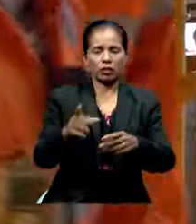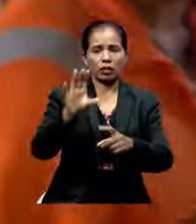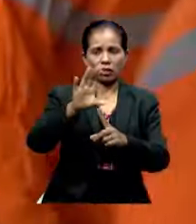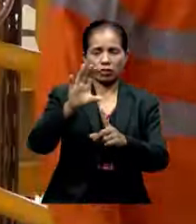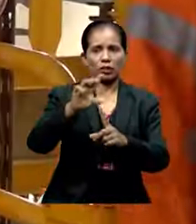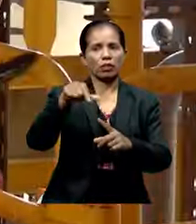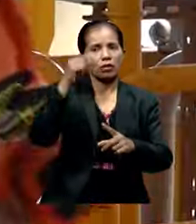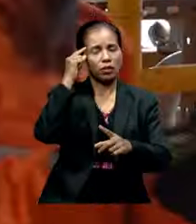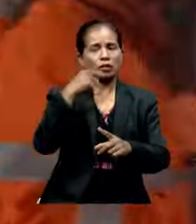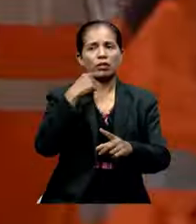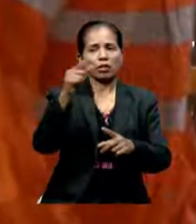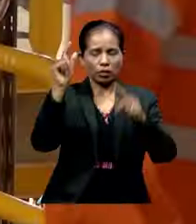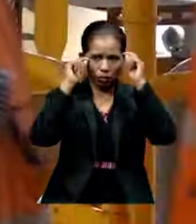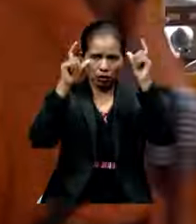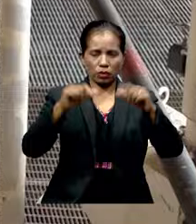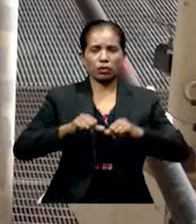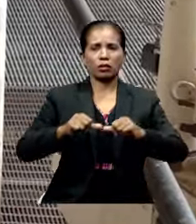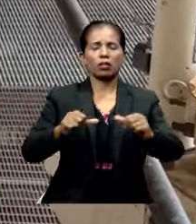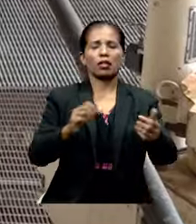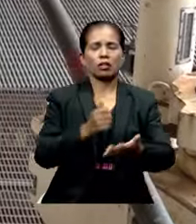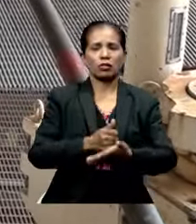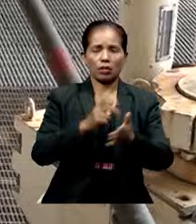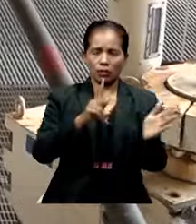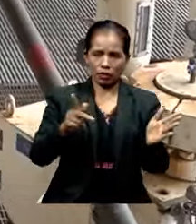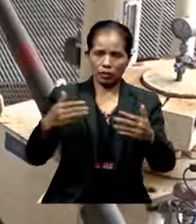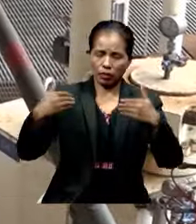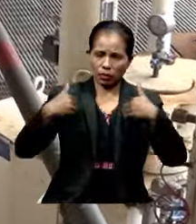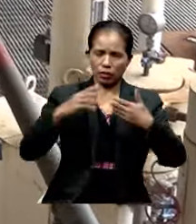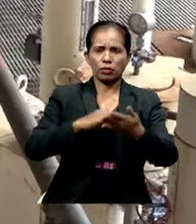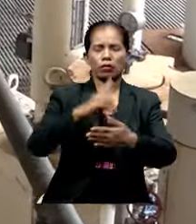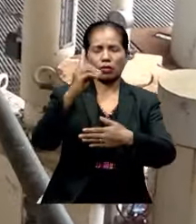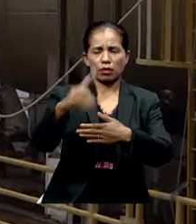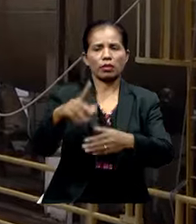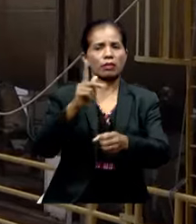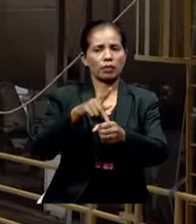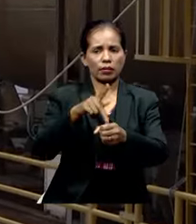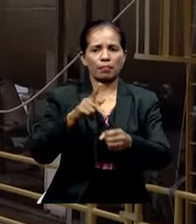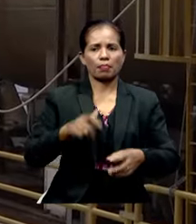hateten Timor-Leste se continua defende planu nebe ihaona atu desenvolve Greater Sunrise.